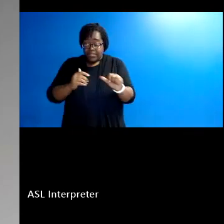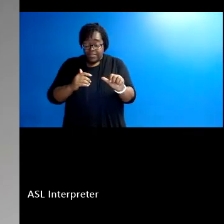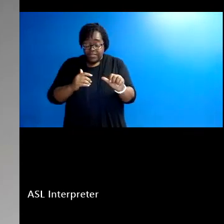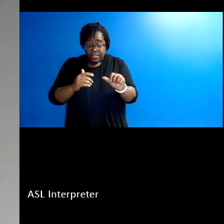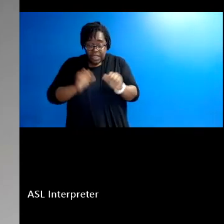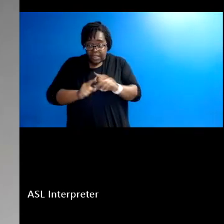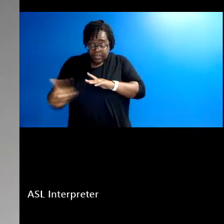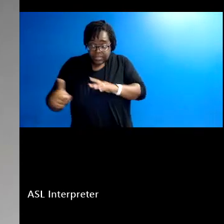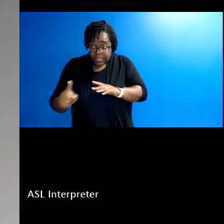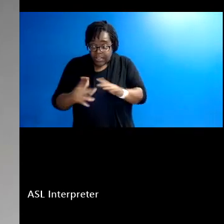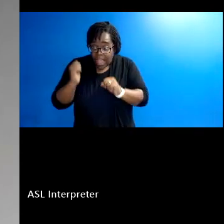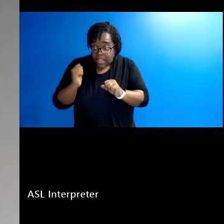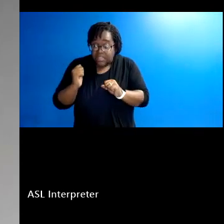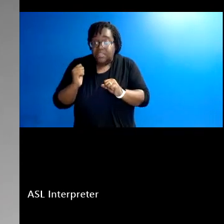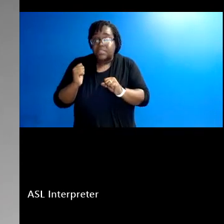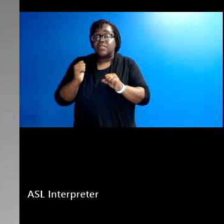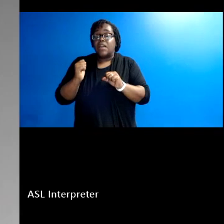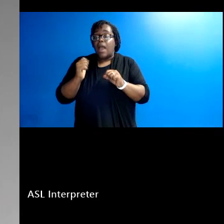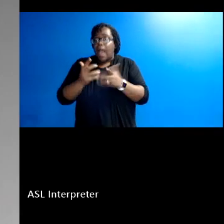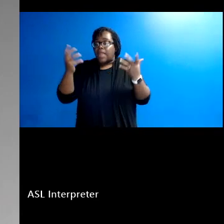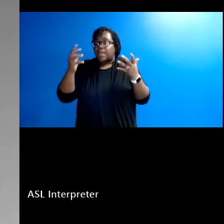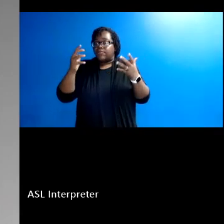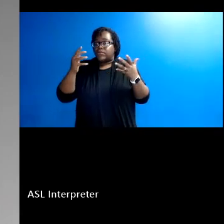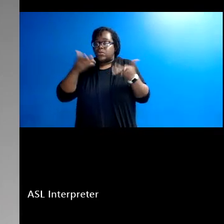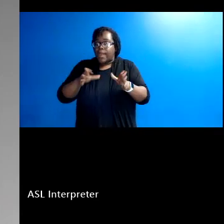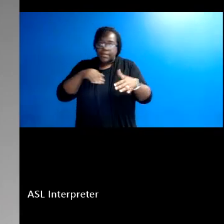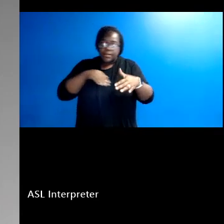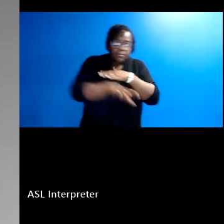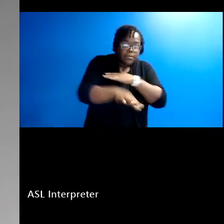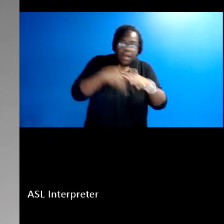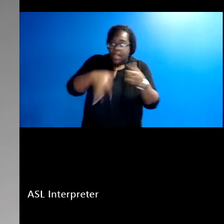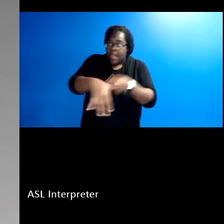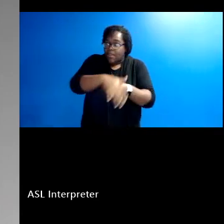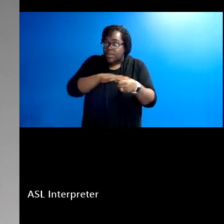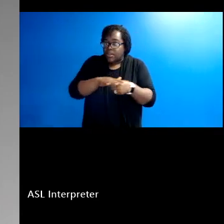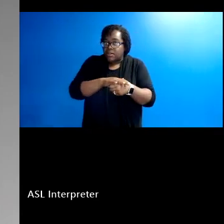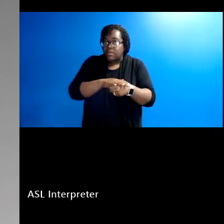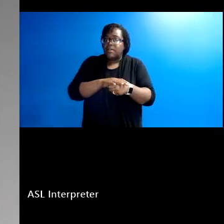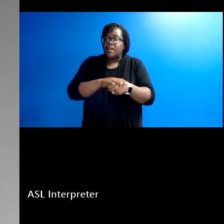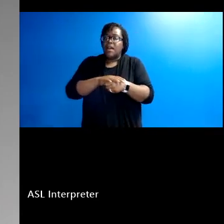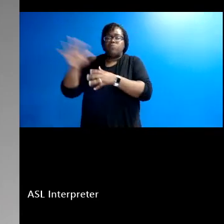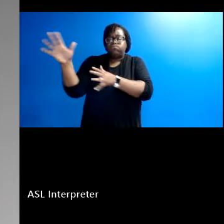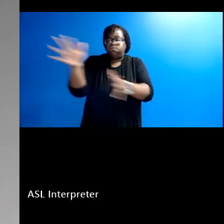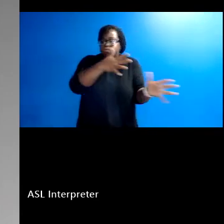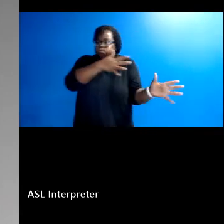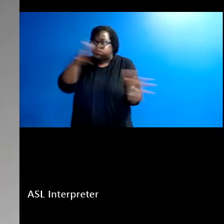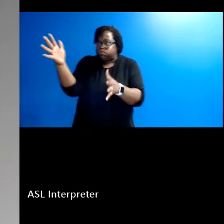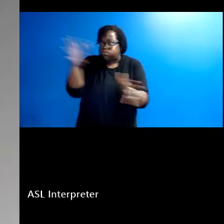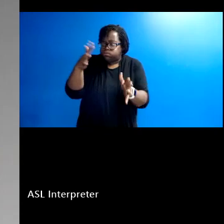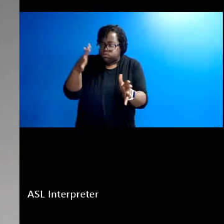a lot of entry and exit ways in and out of that community? Extreme high wind areas. Will the winds